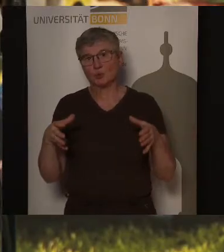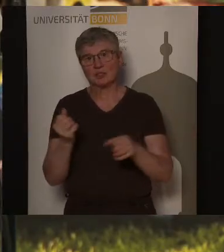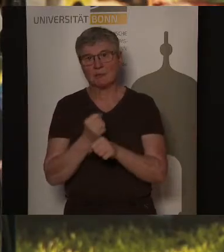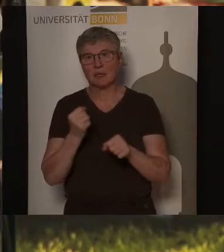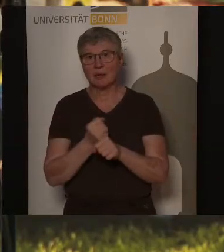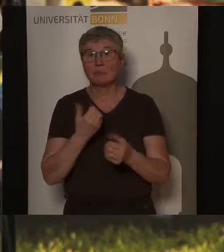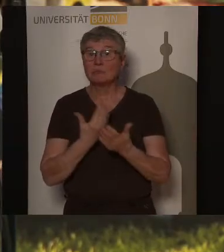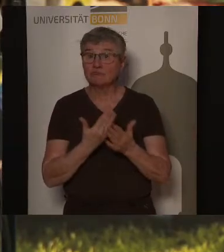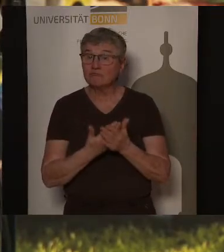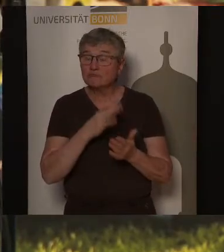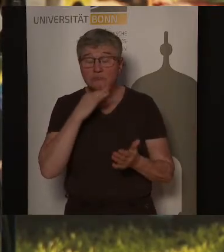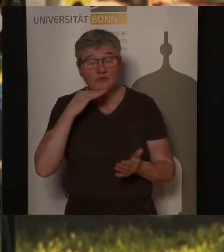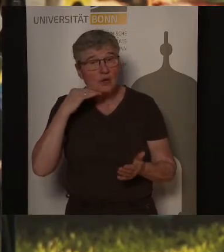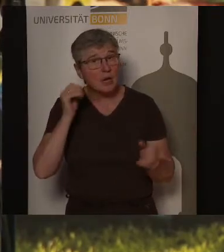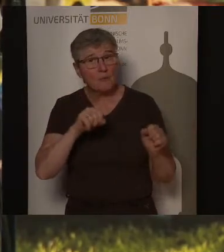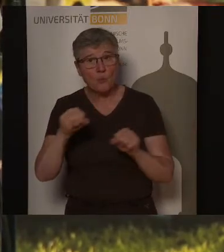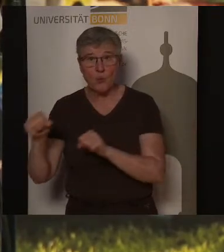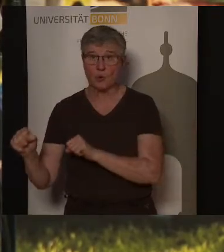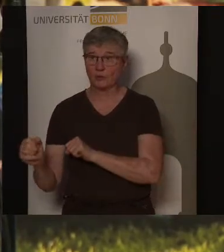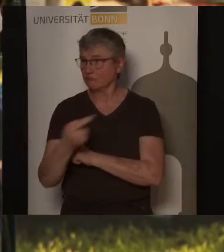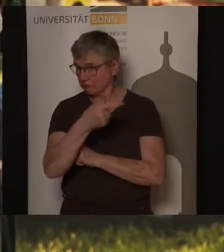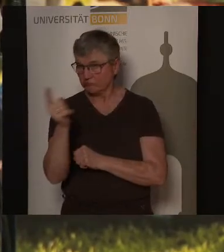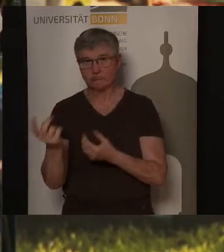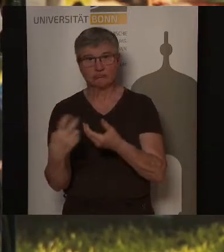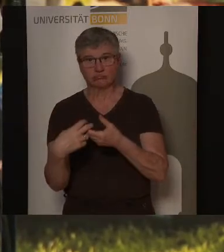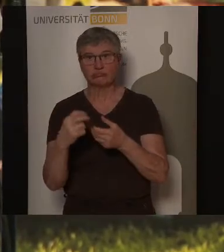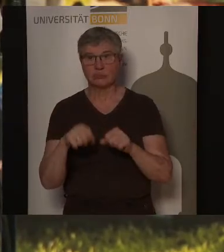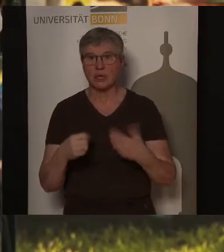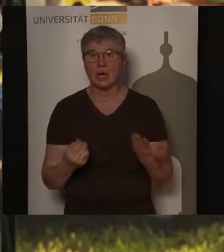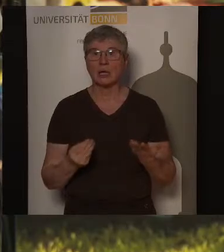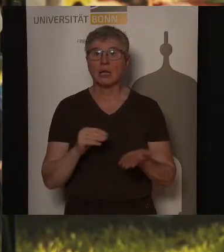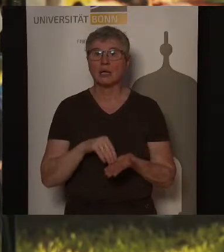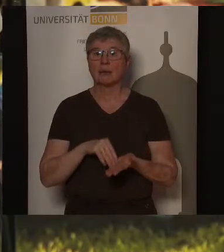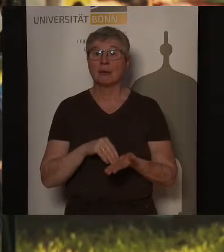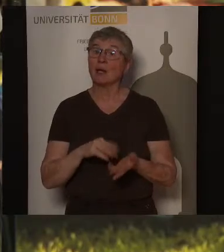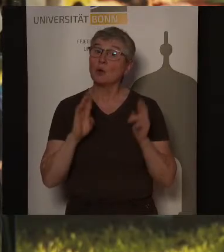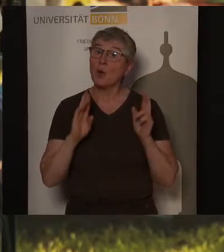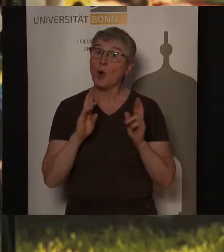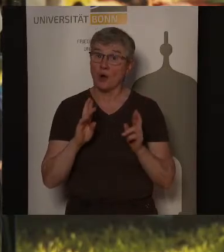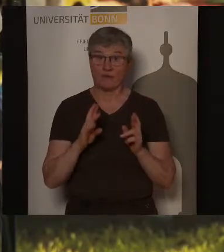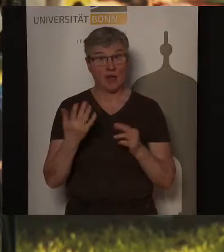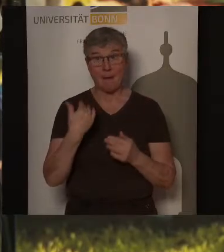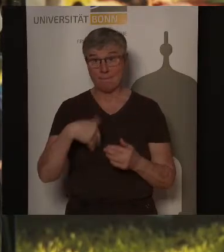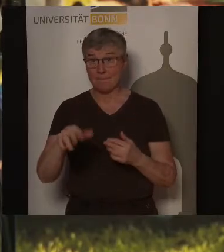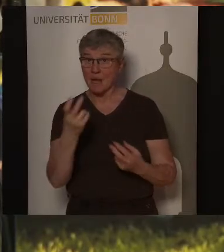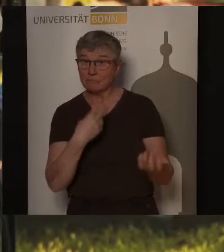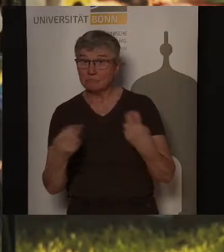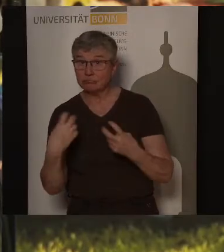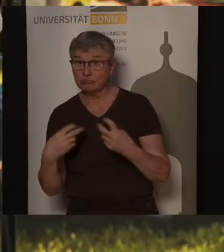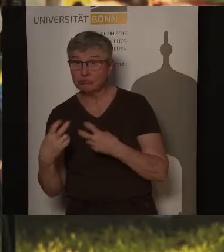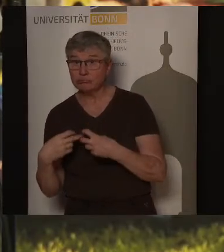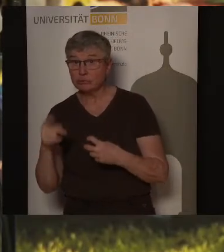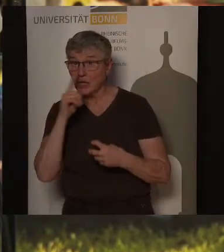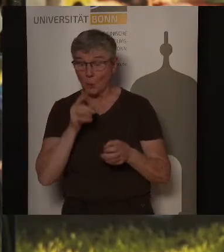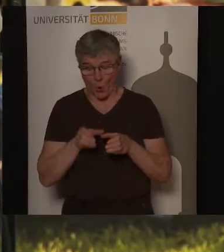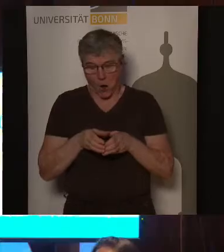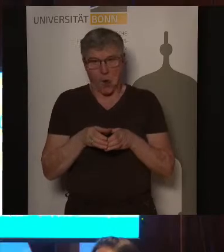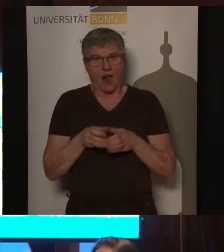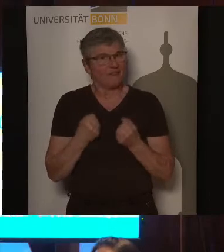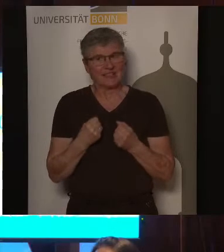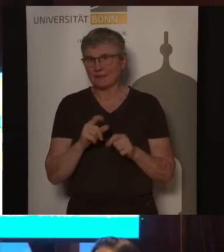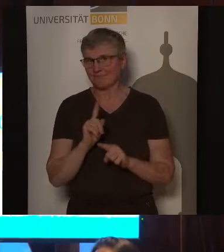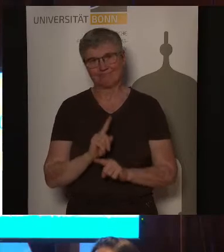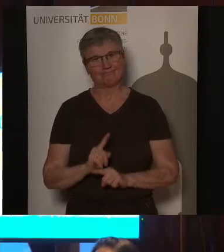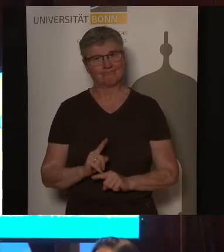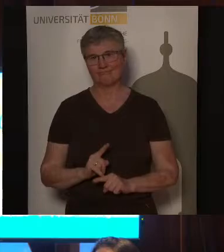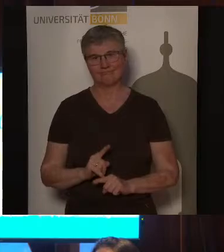group. So there's an abundance of possibilities and opportunities for you to dive deep